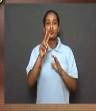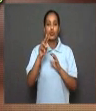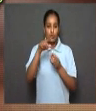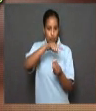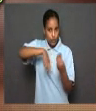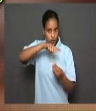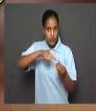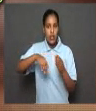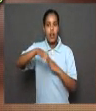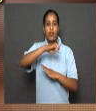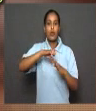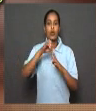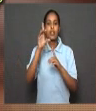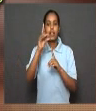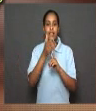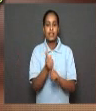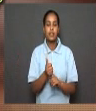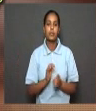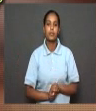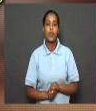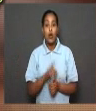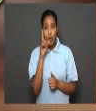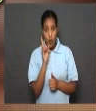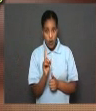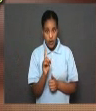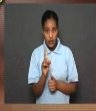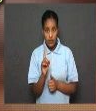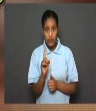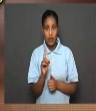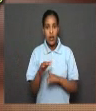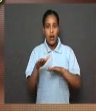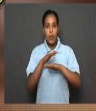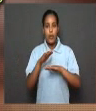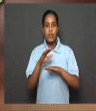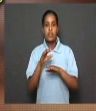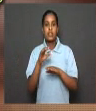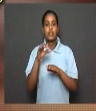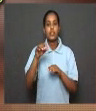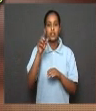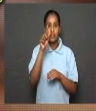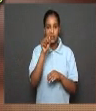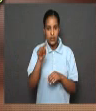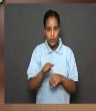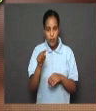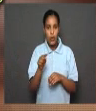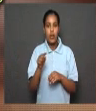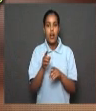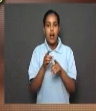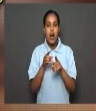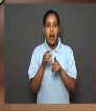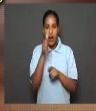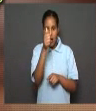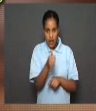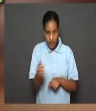of electron density. One is above the sigma bond axis, and the